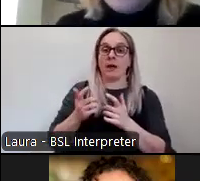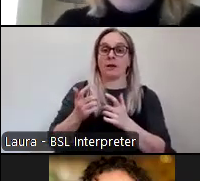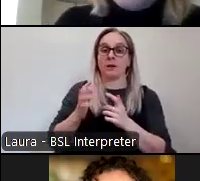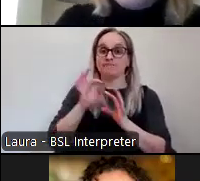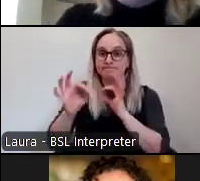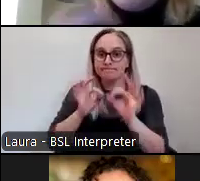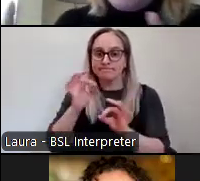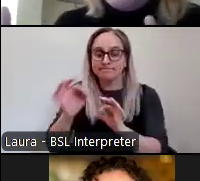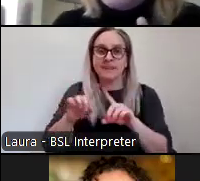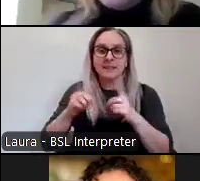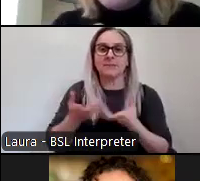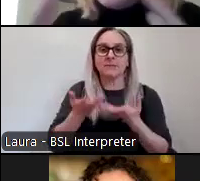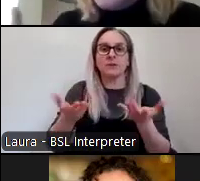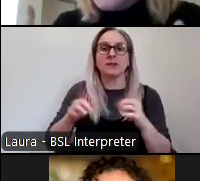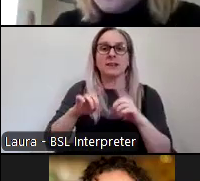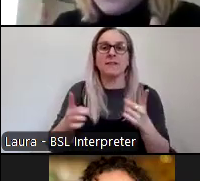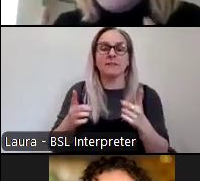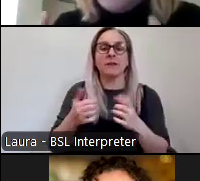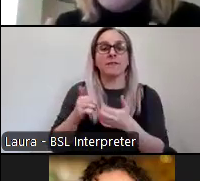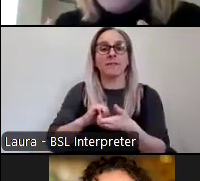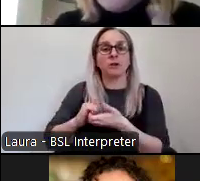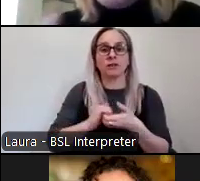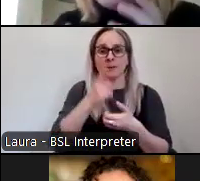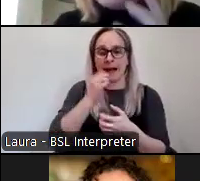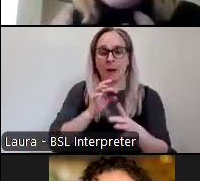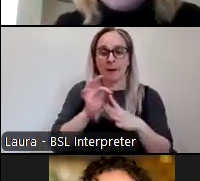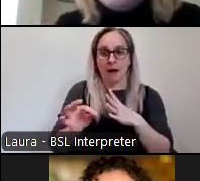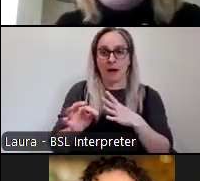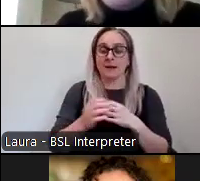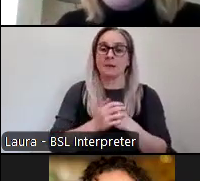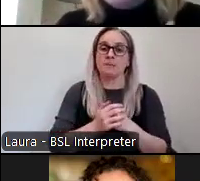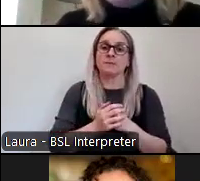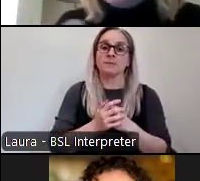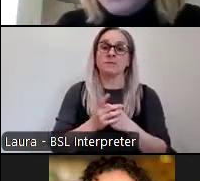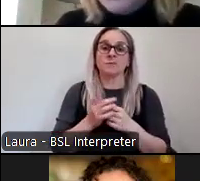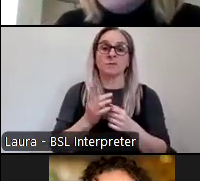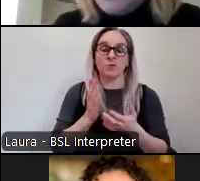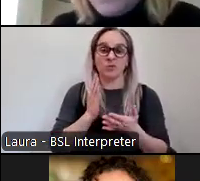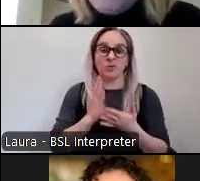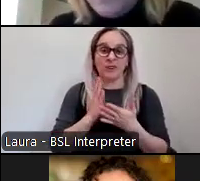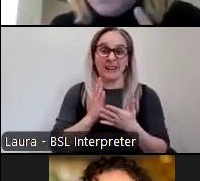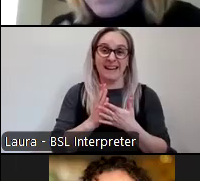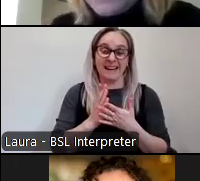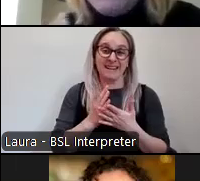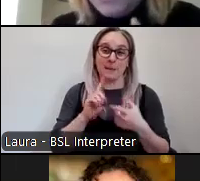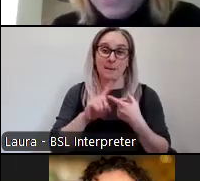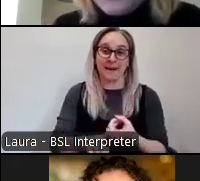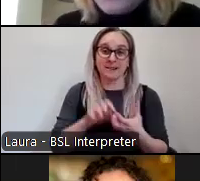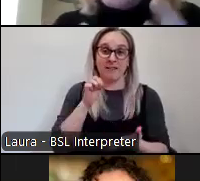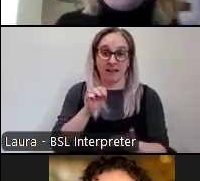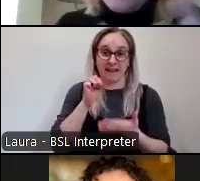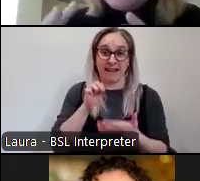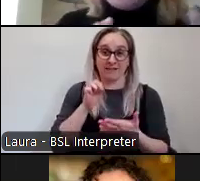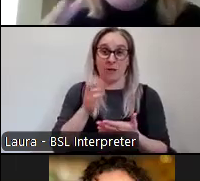for. And each round, the fellowships that we have on offer, they're really determined by the funding that we have within a given